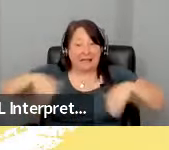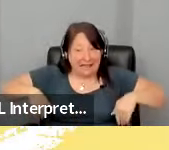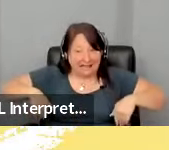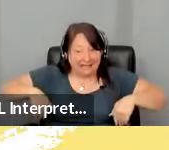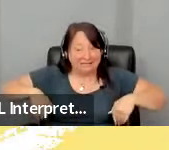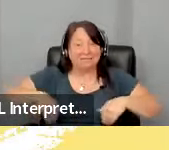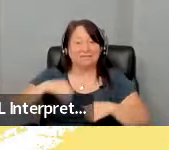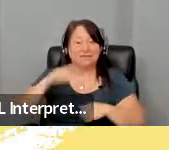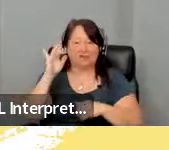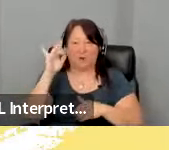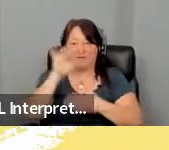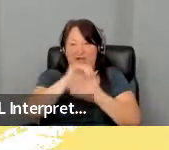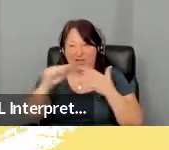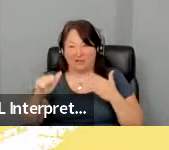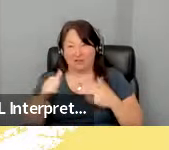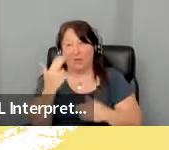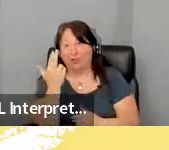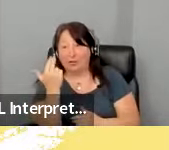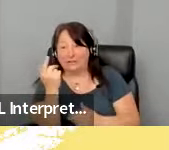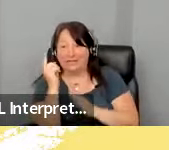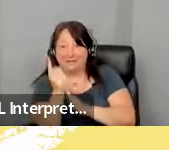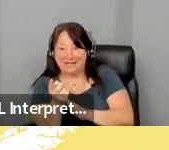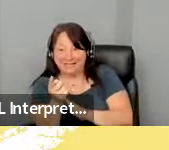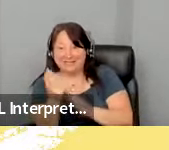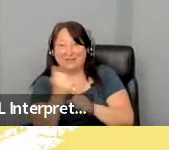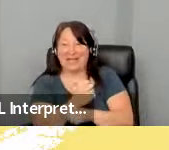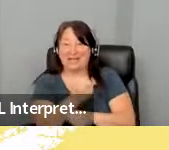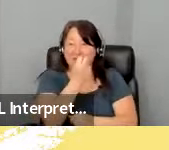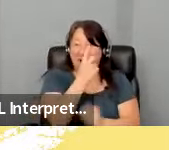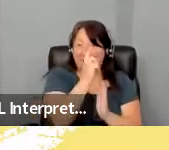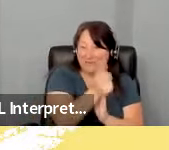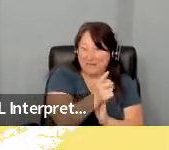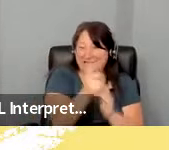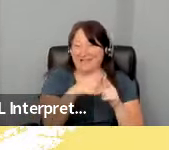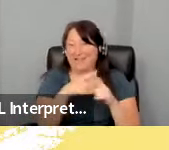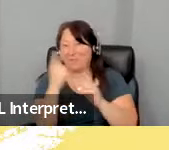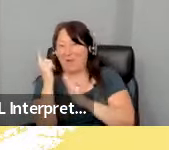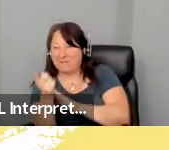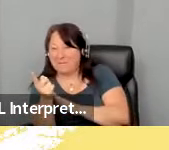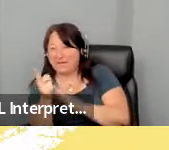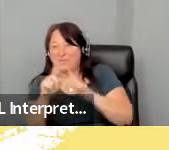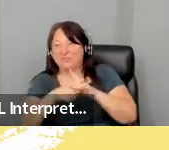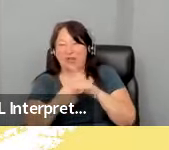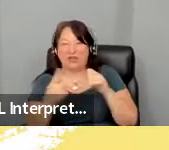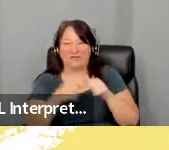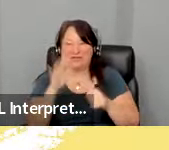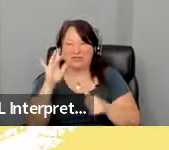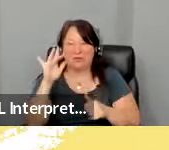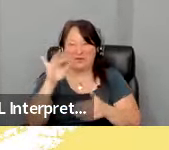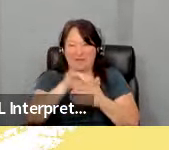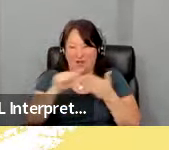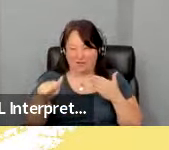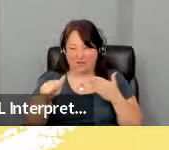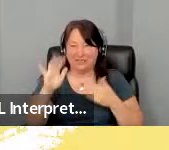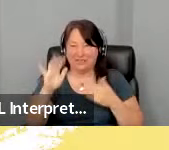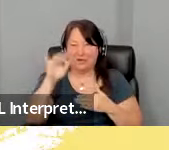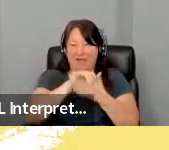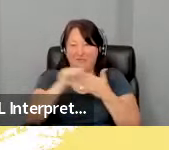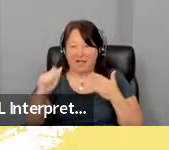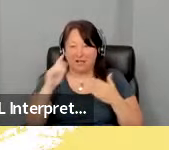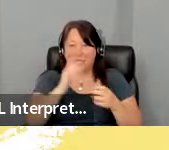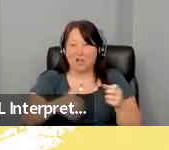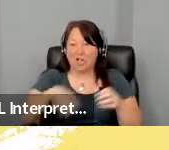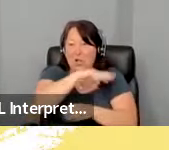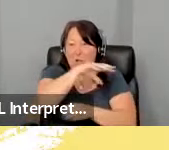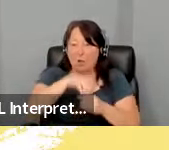into 13 minutes, you get the 12-minute grace, and then 1 minute late, it's going to trigger that first $25, and that $25 covers up to